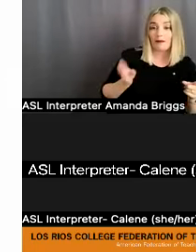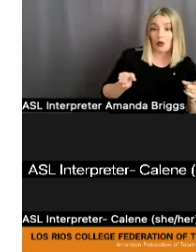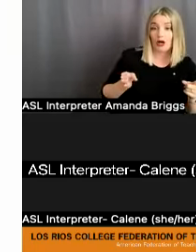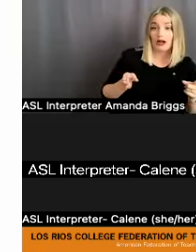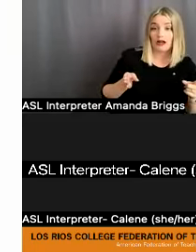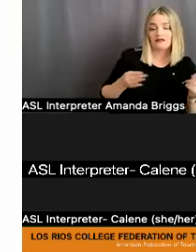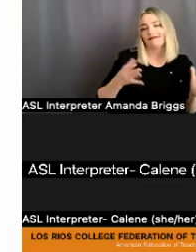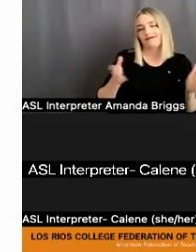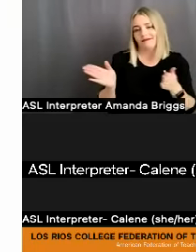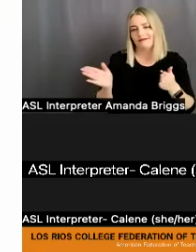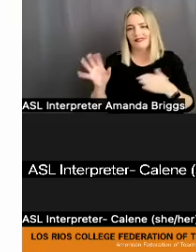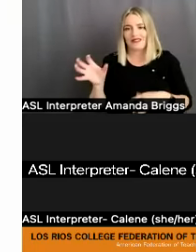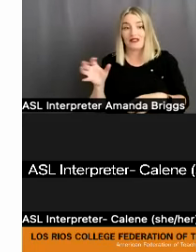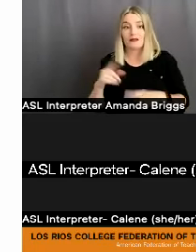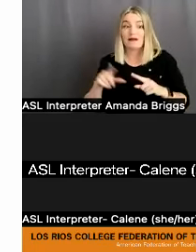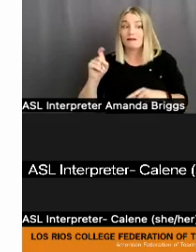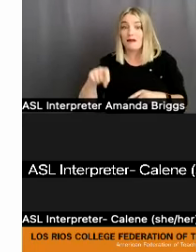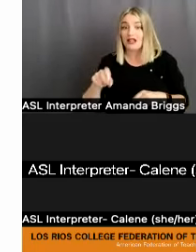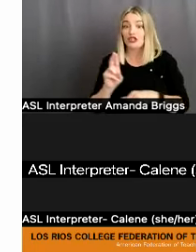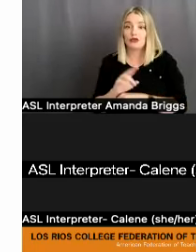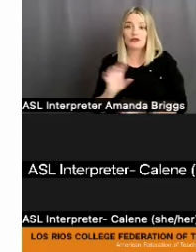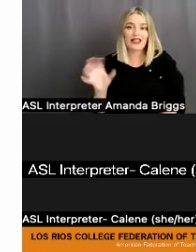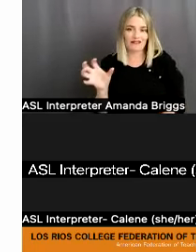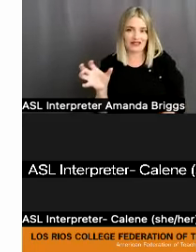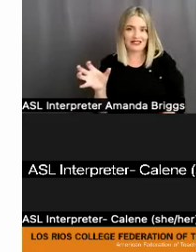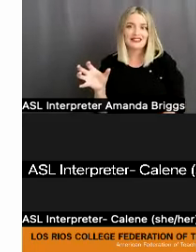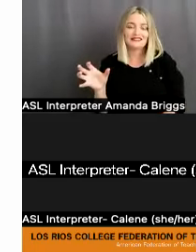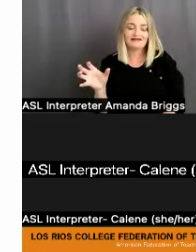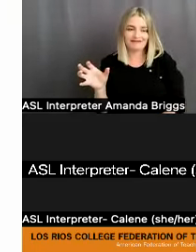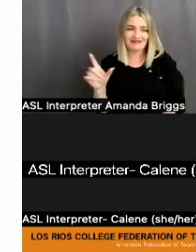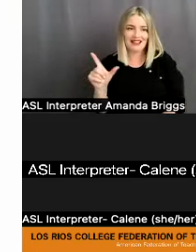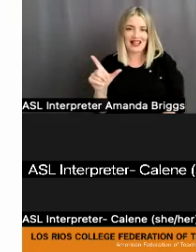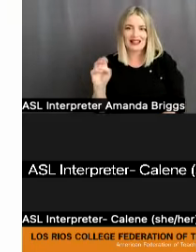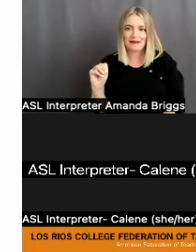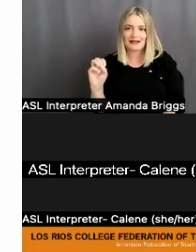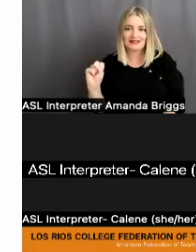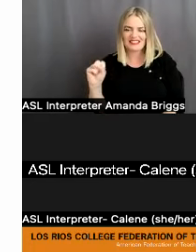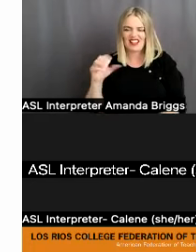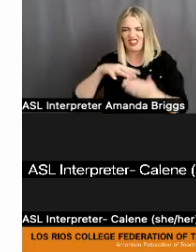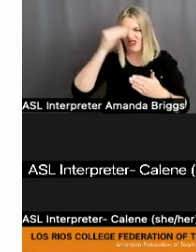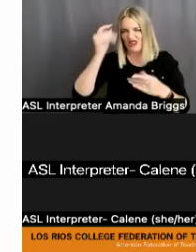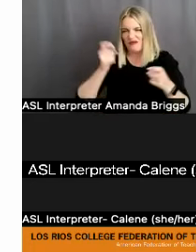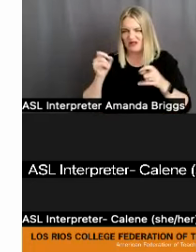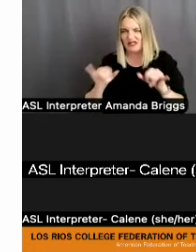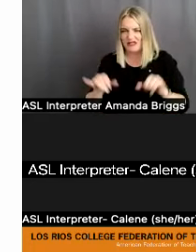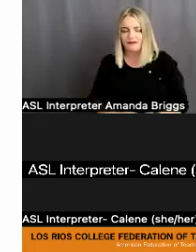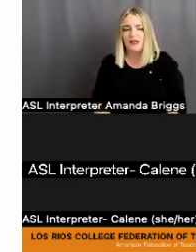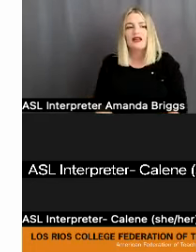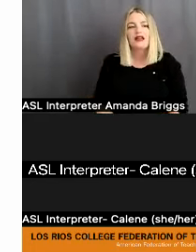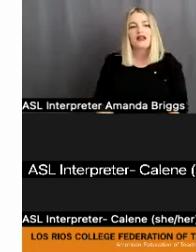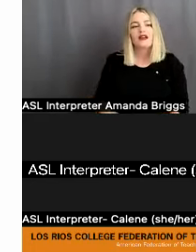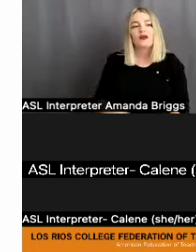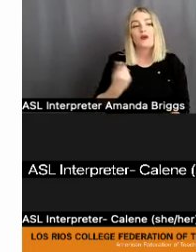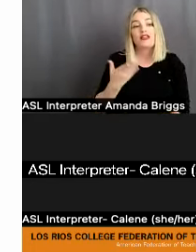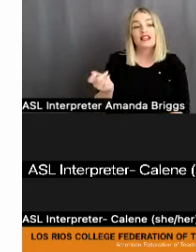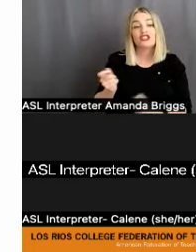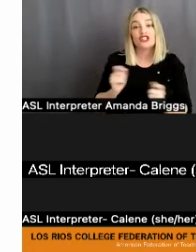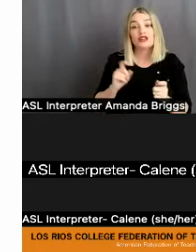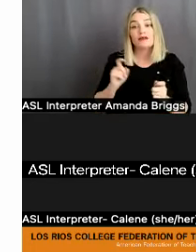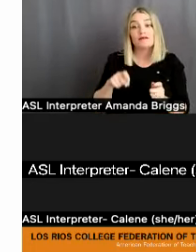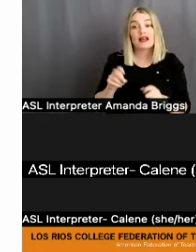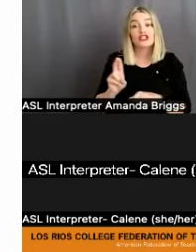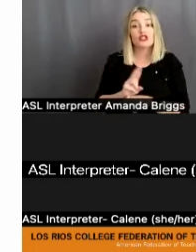you must use the Canvas learning management system. And the one major change is that you must use the